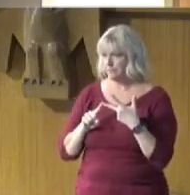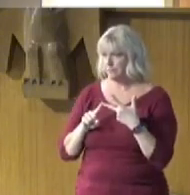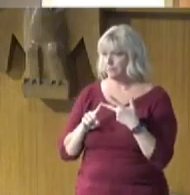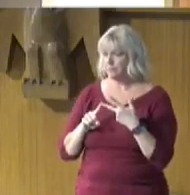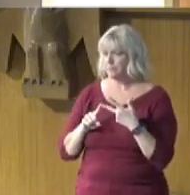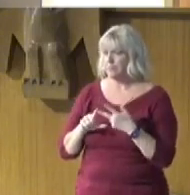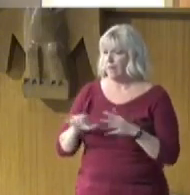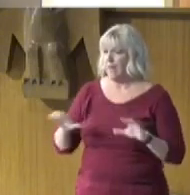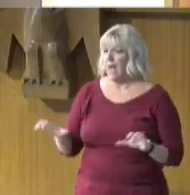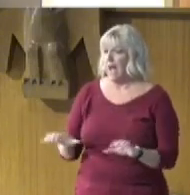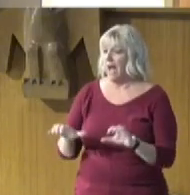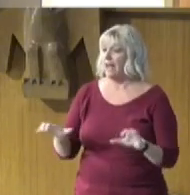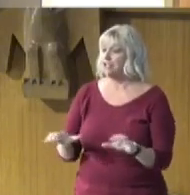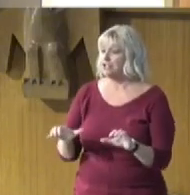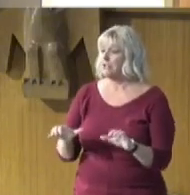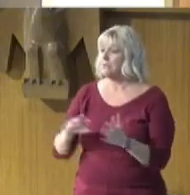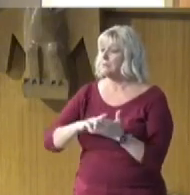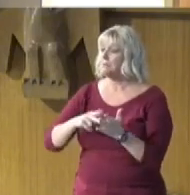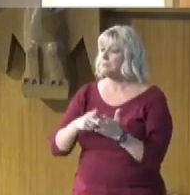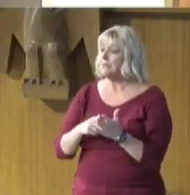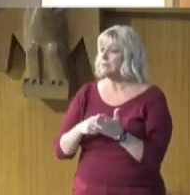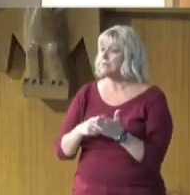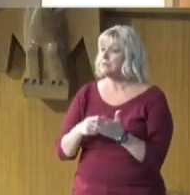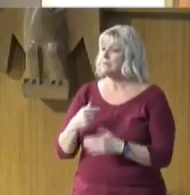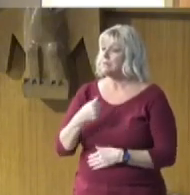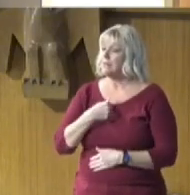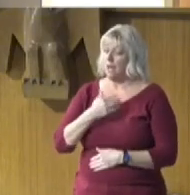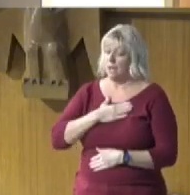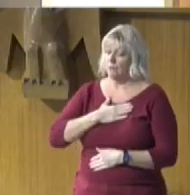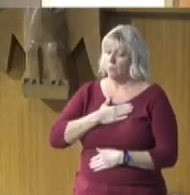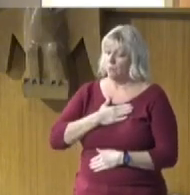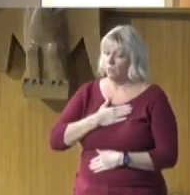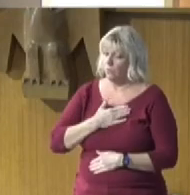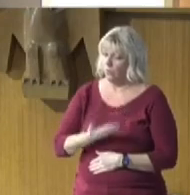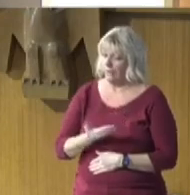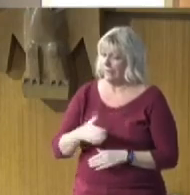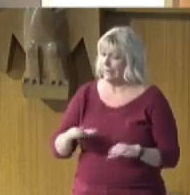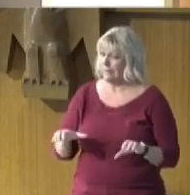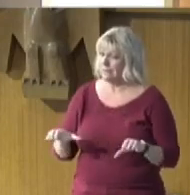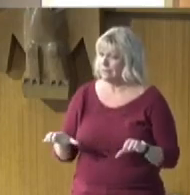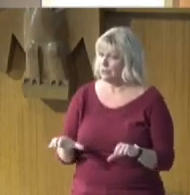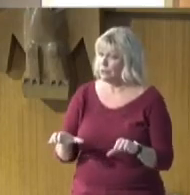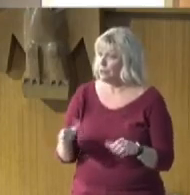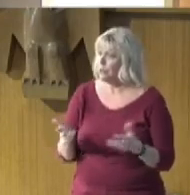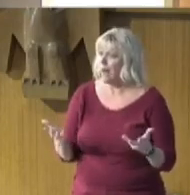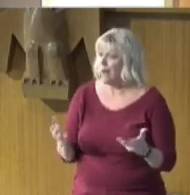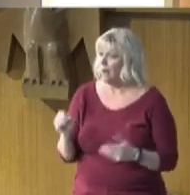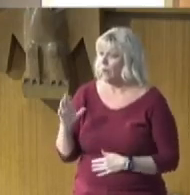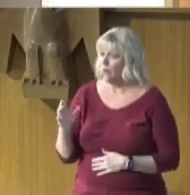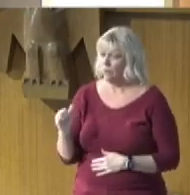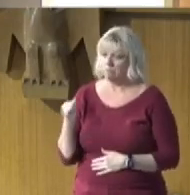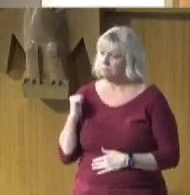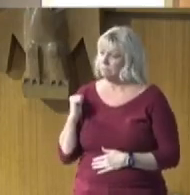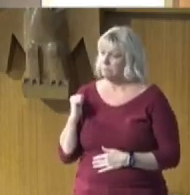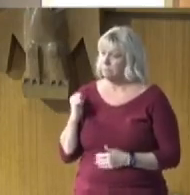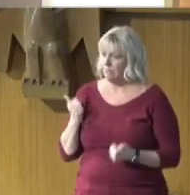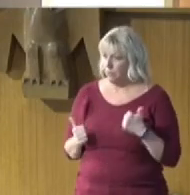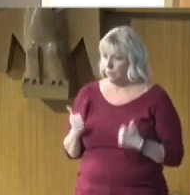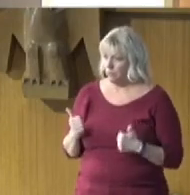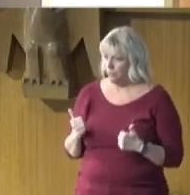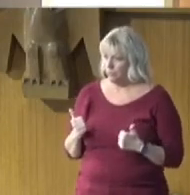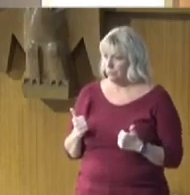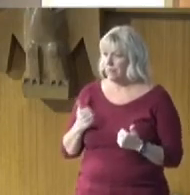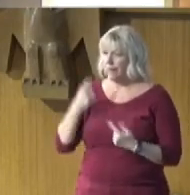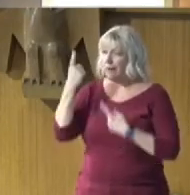steps are we willing to take, and you particularly, and what steps are you not willing to take? And when I think of the United